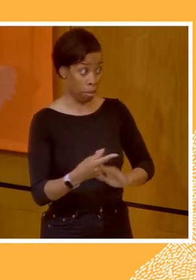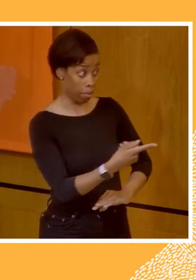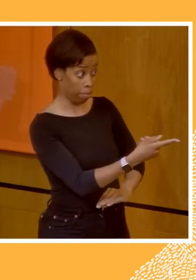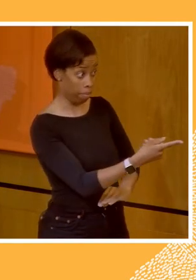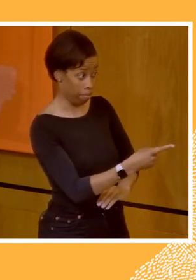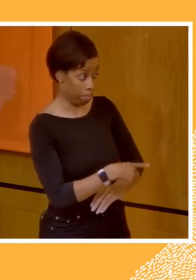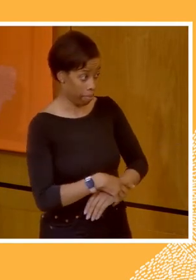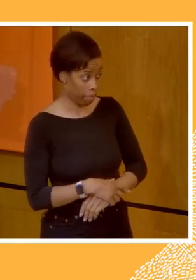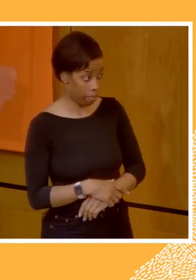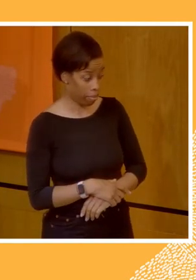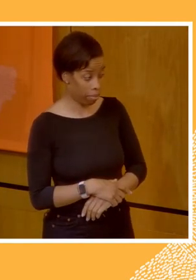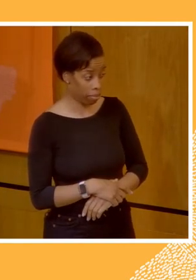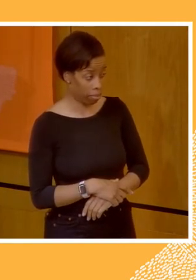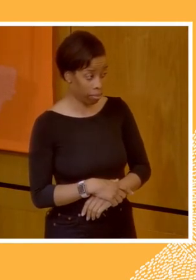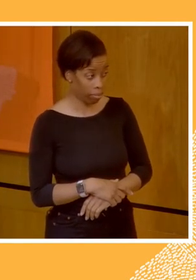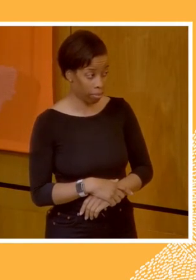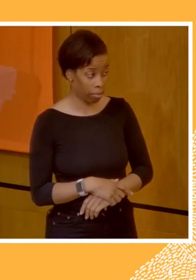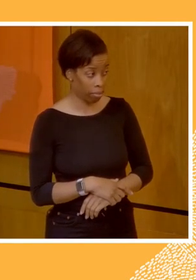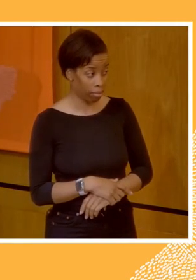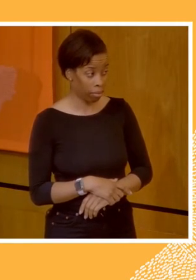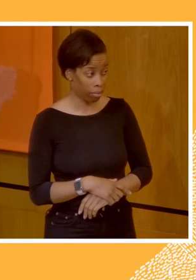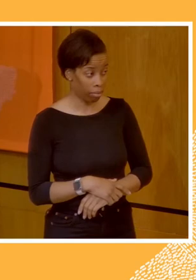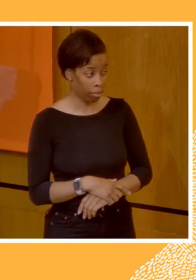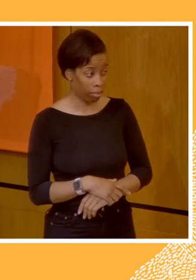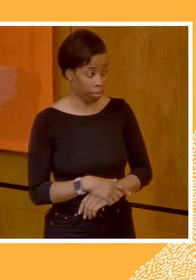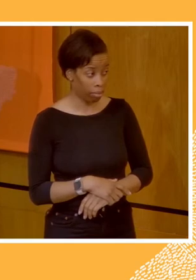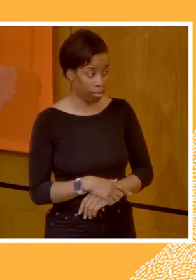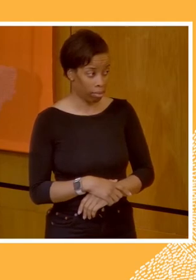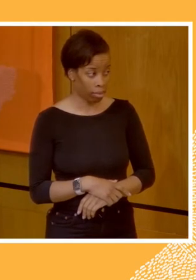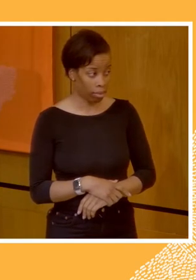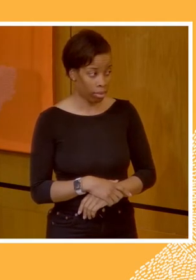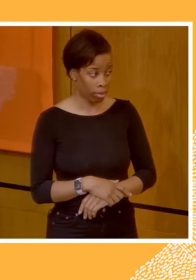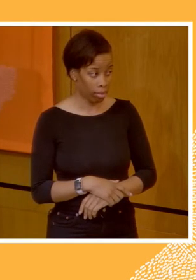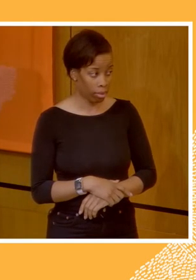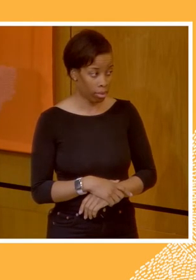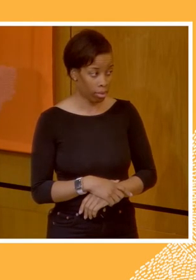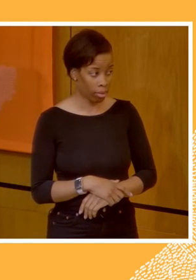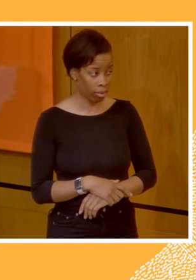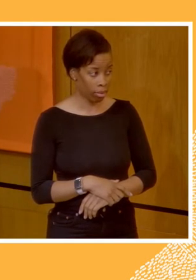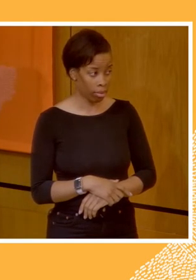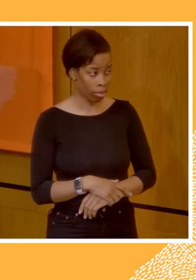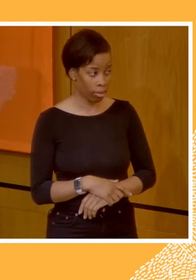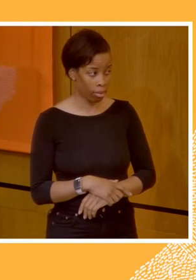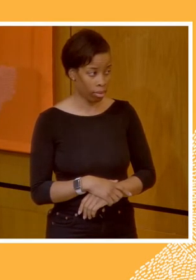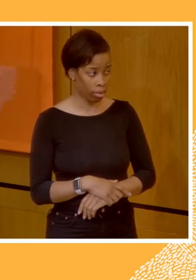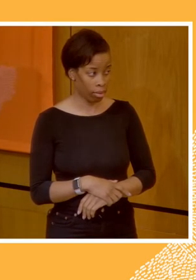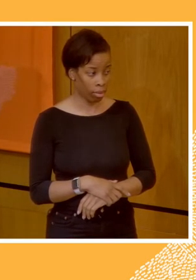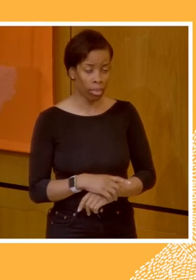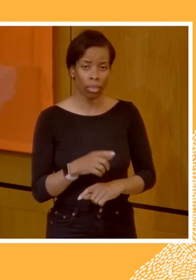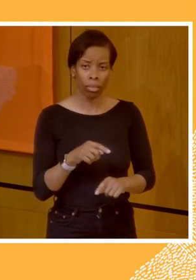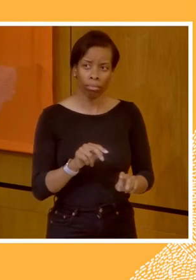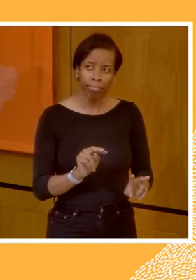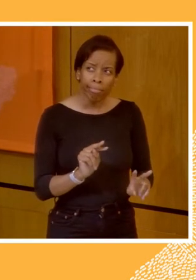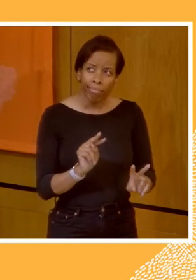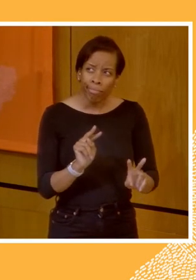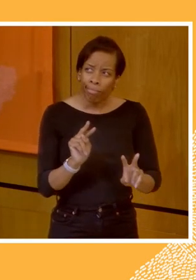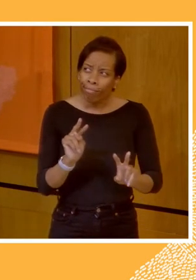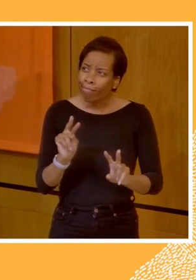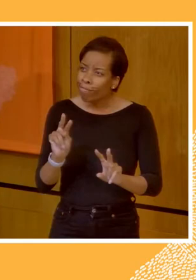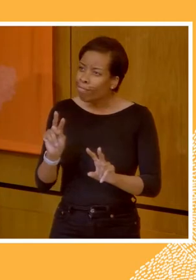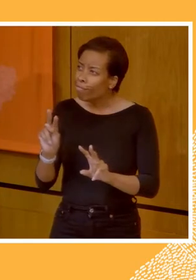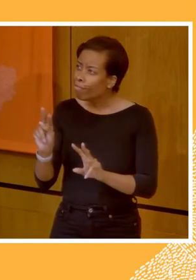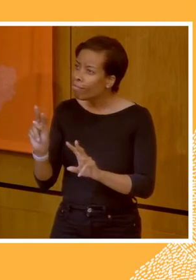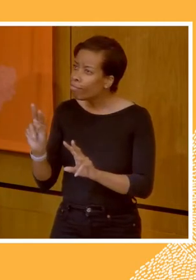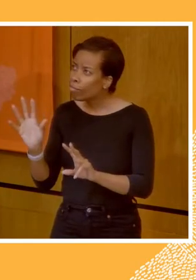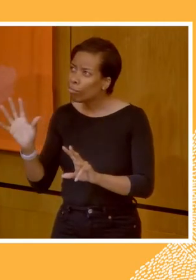this. And now imagine that you've become a parabolic dish and just pan your head around the space trying to